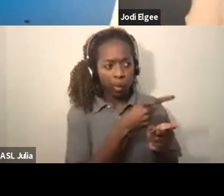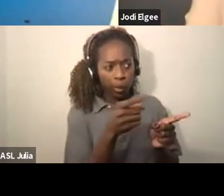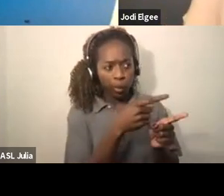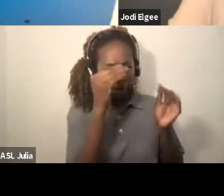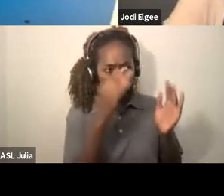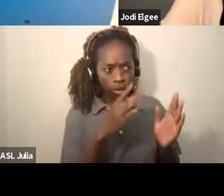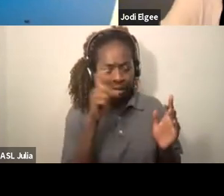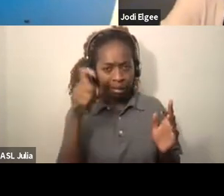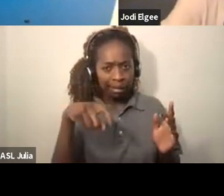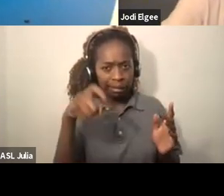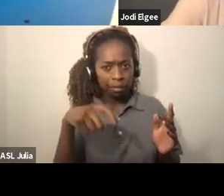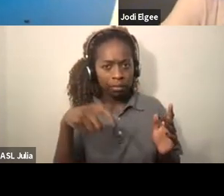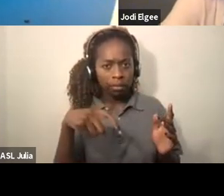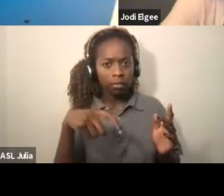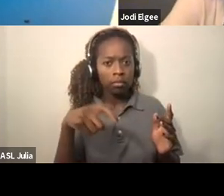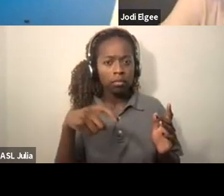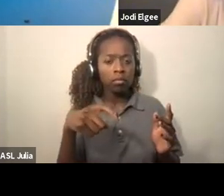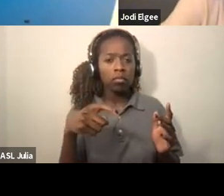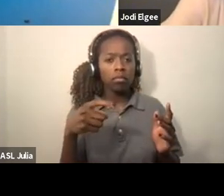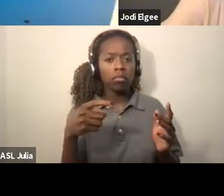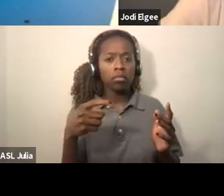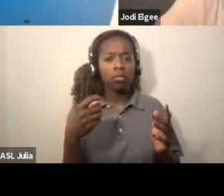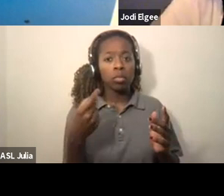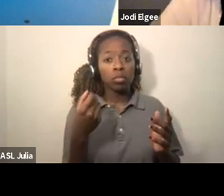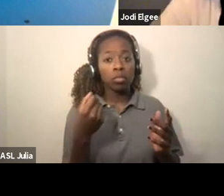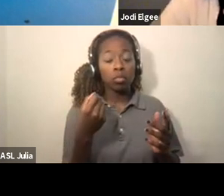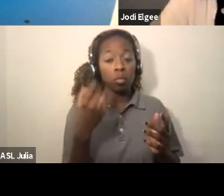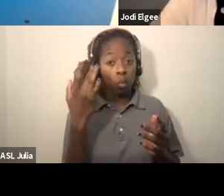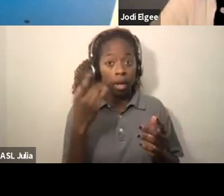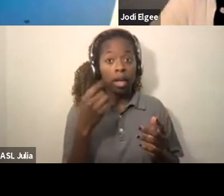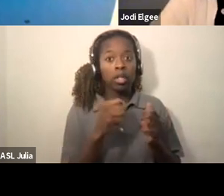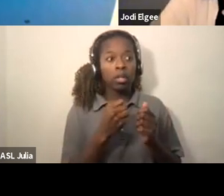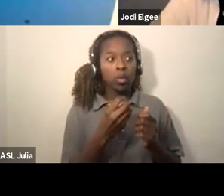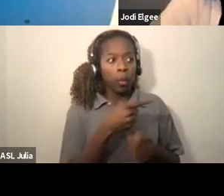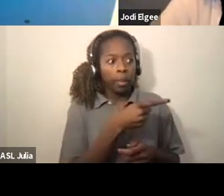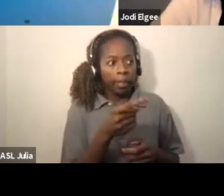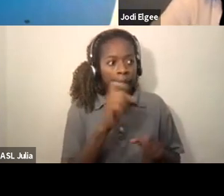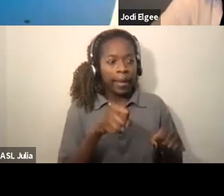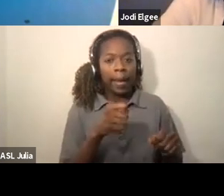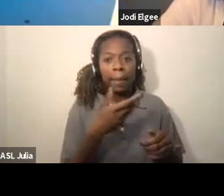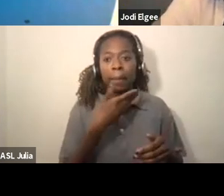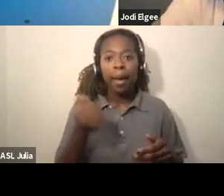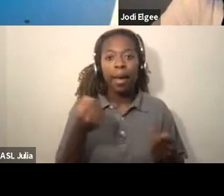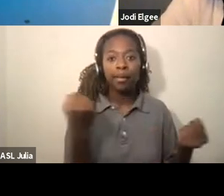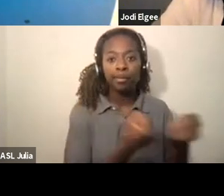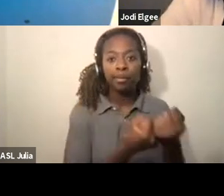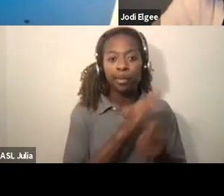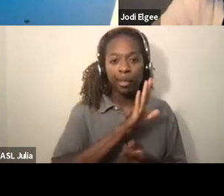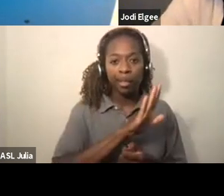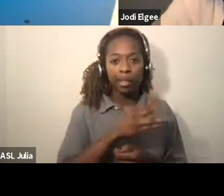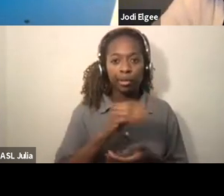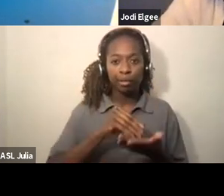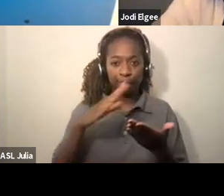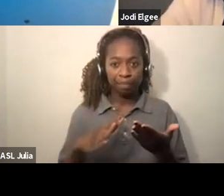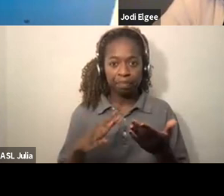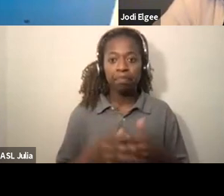need um to be able to support their students adequately so just curious to learn a little bit more about that